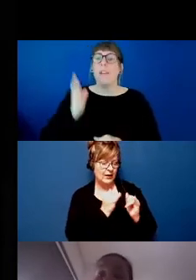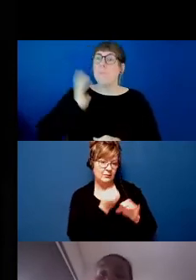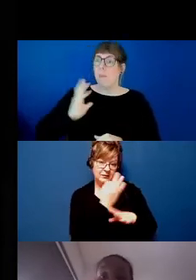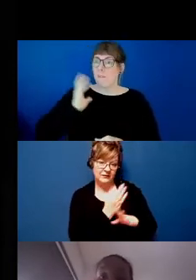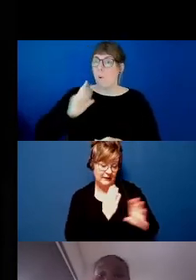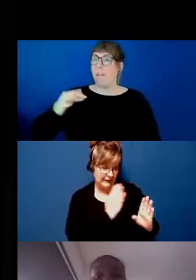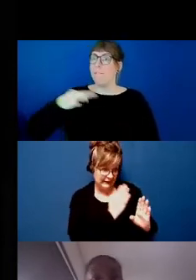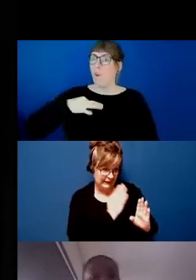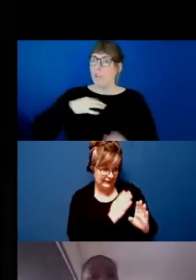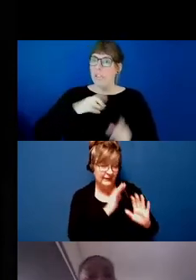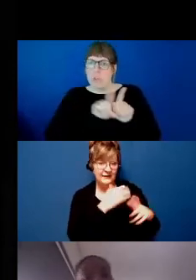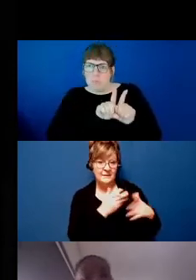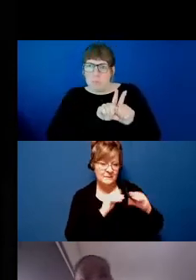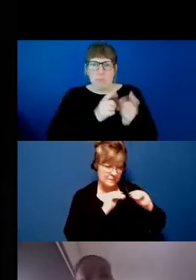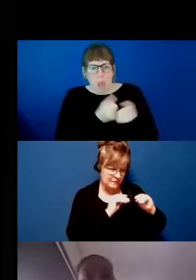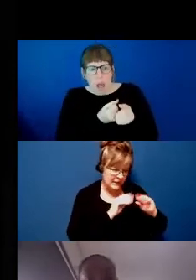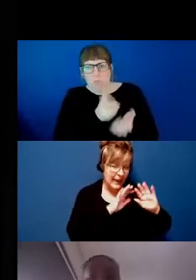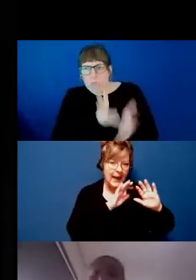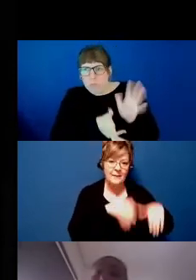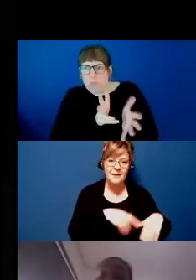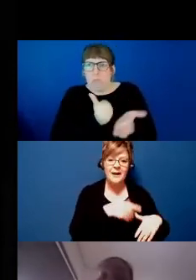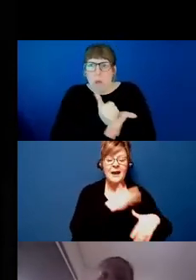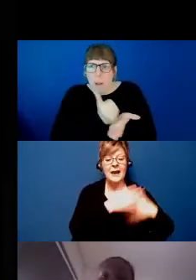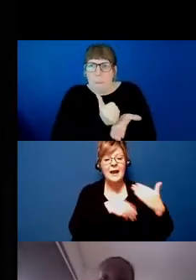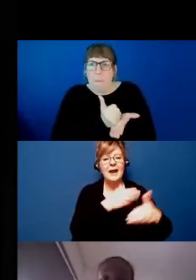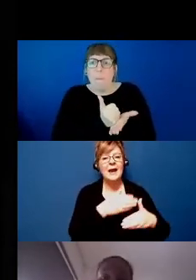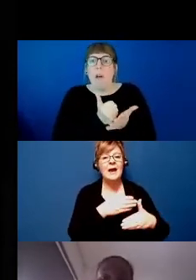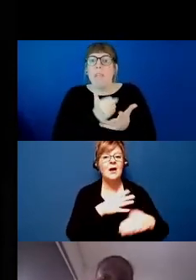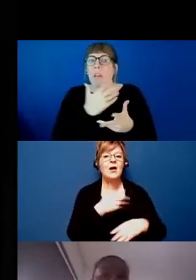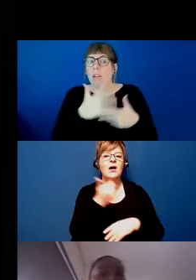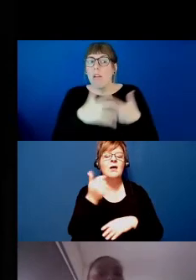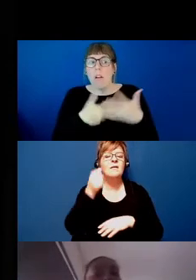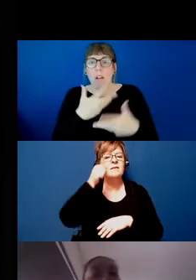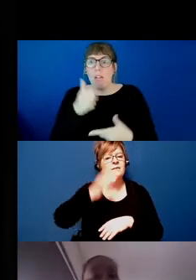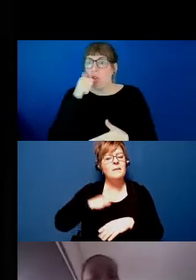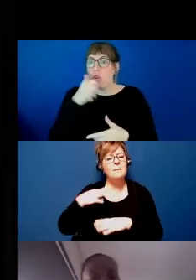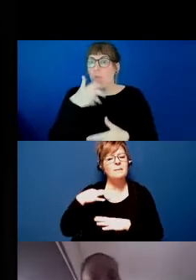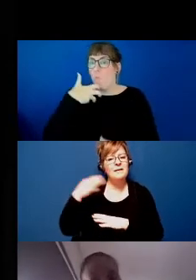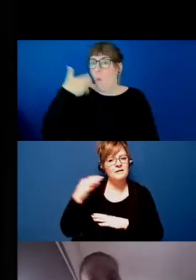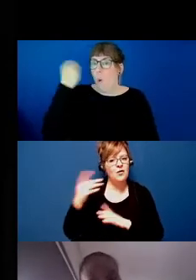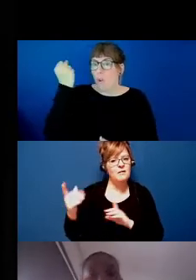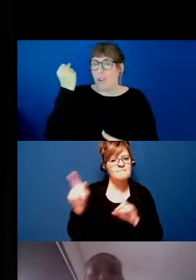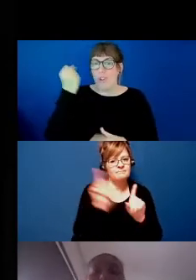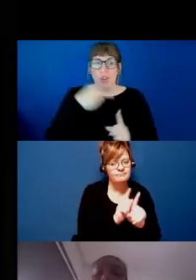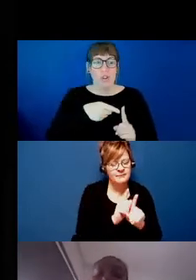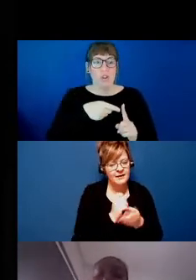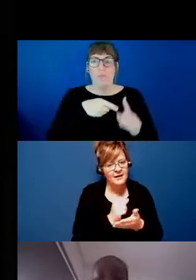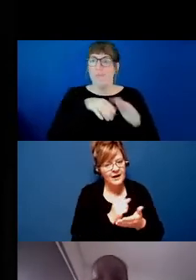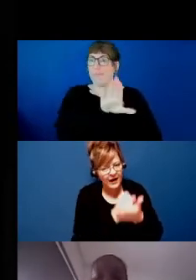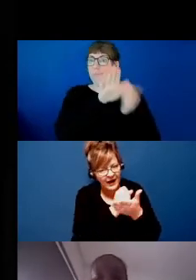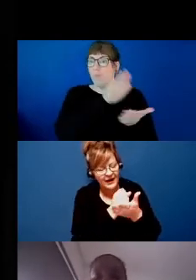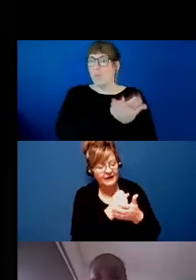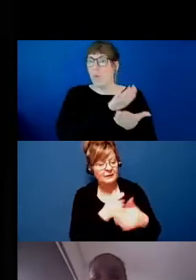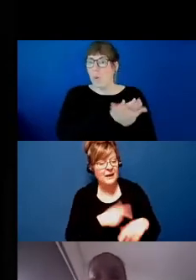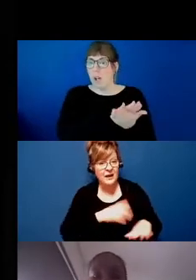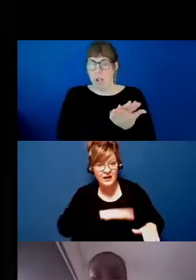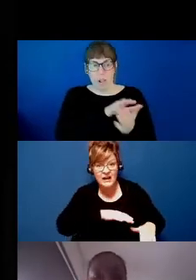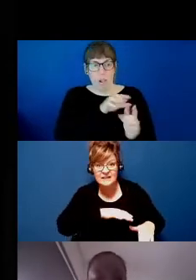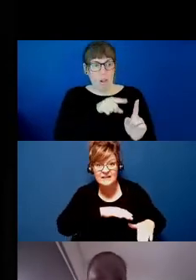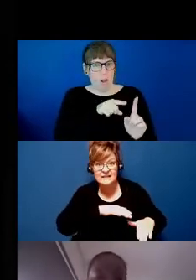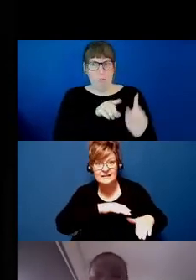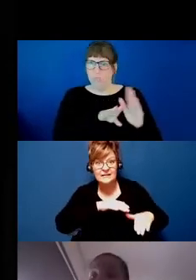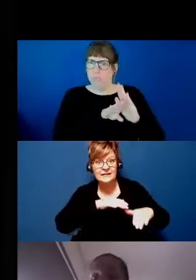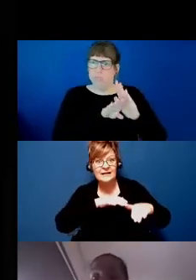class, sort of assisting her along the way as she went. And then as she got older, she started in school and she really started to develop